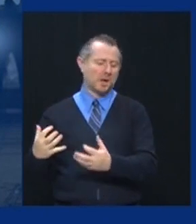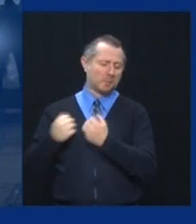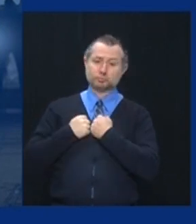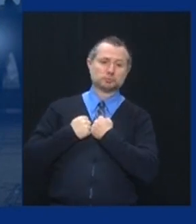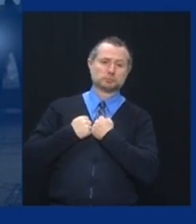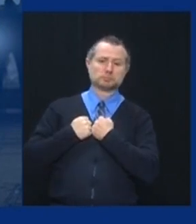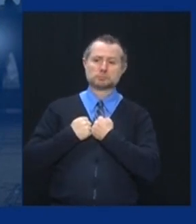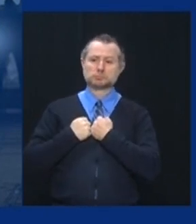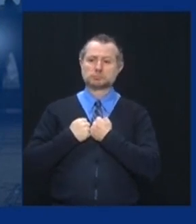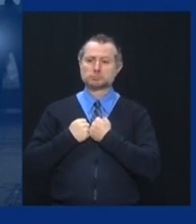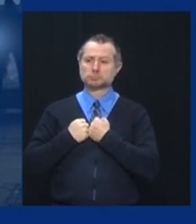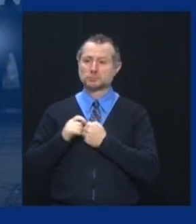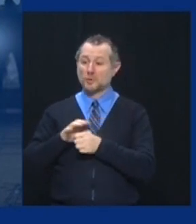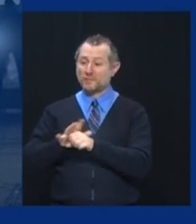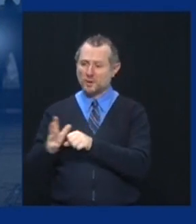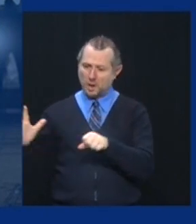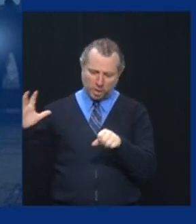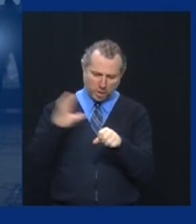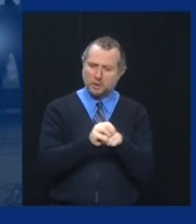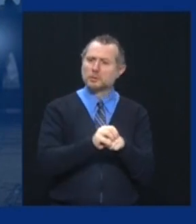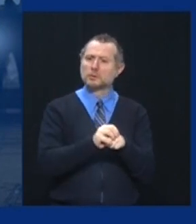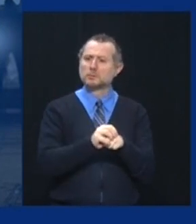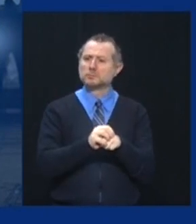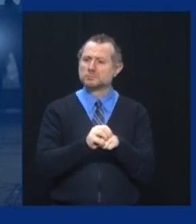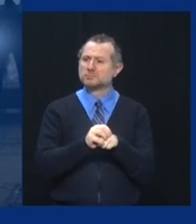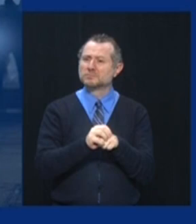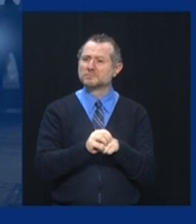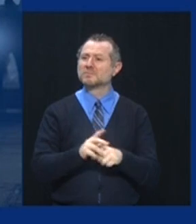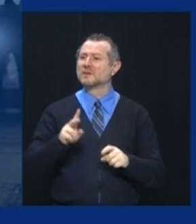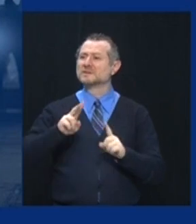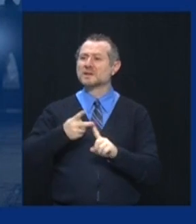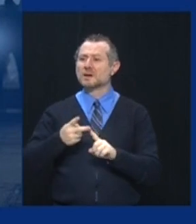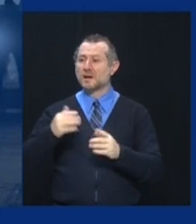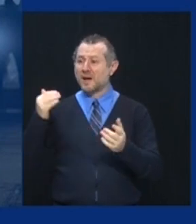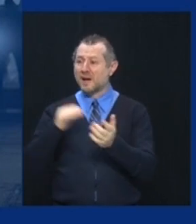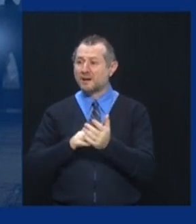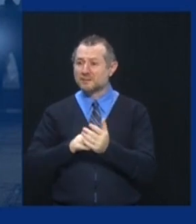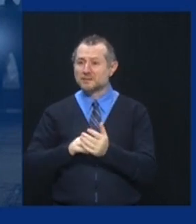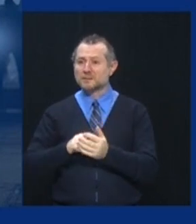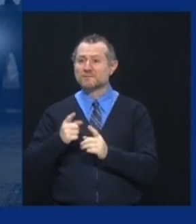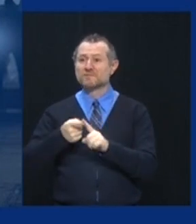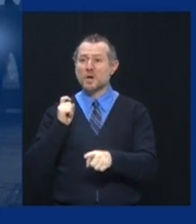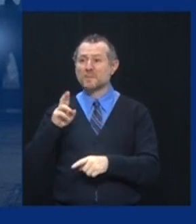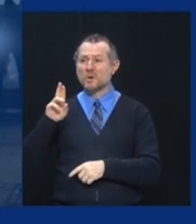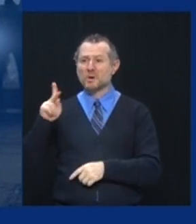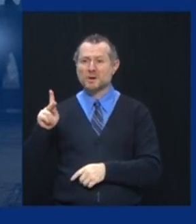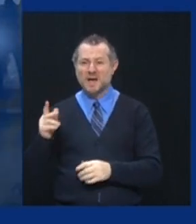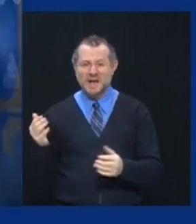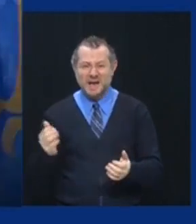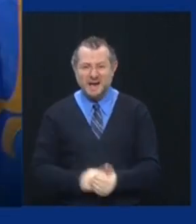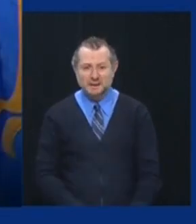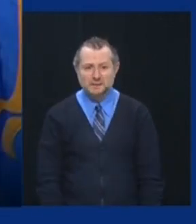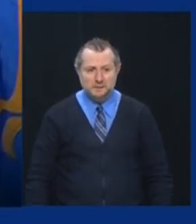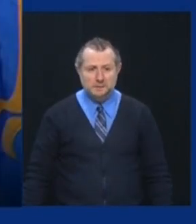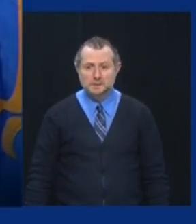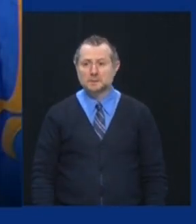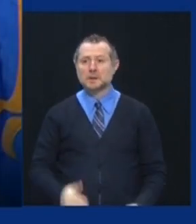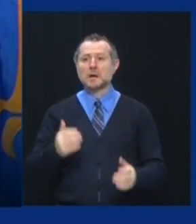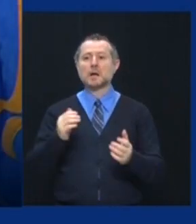strain, and it came from the UK again. And again, the USA did absolutely